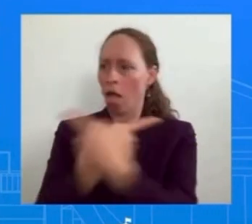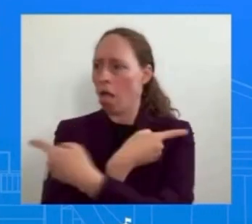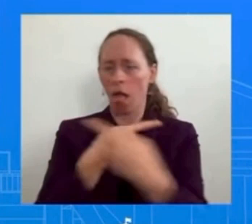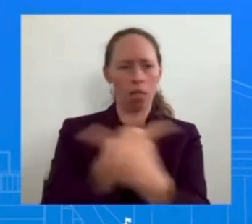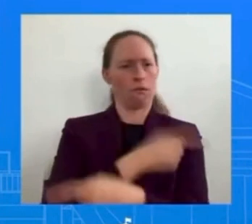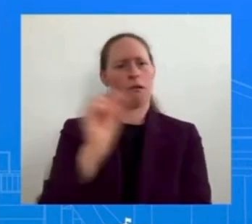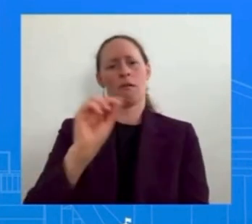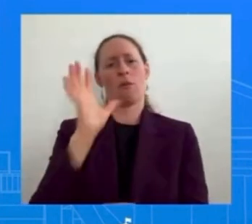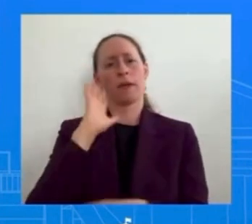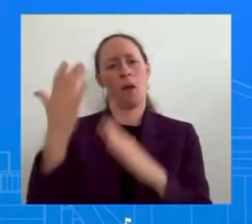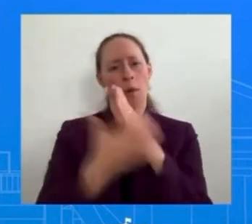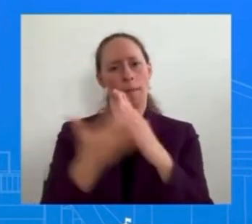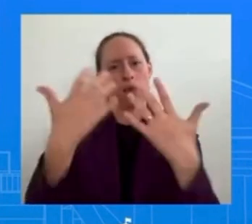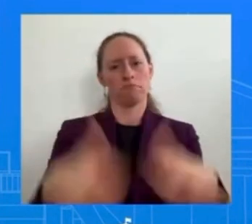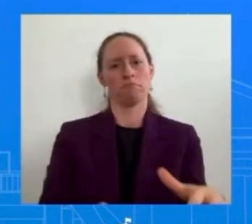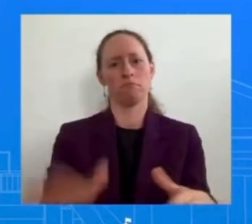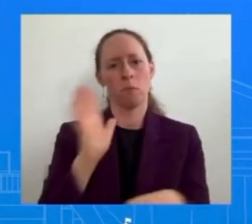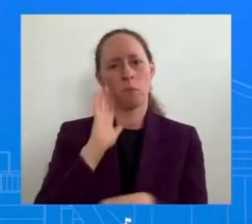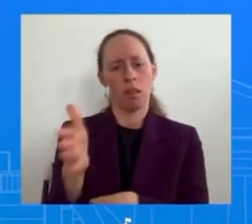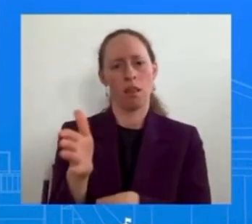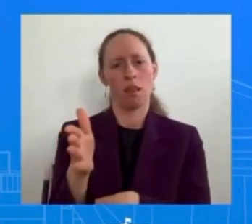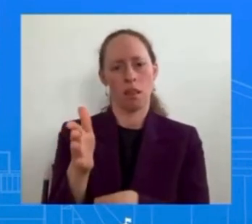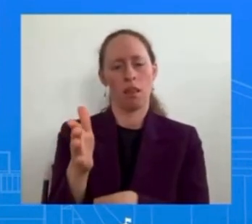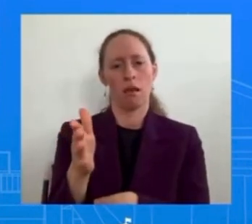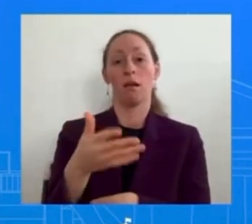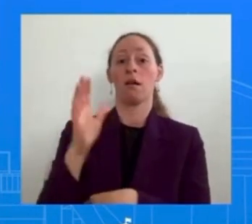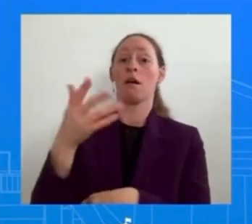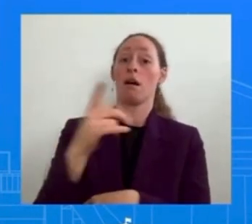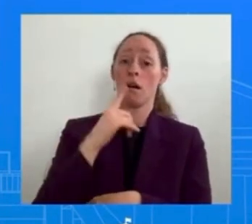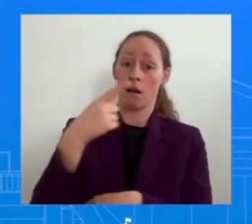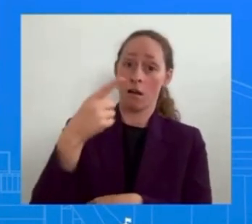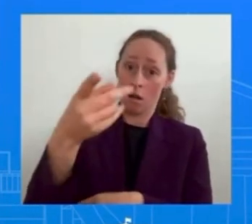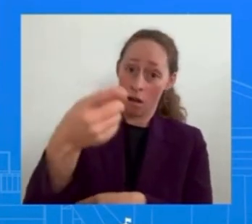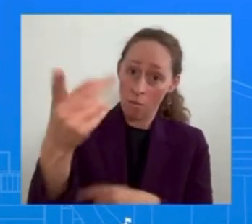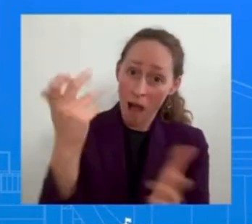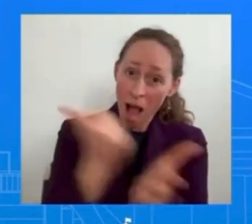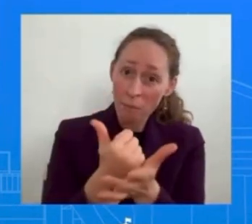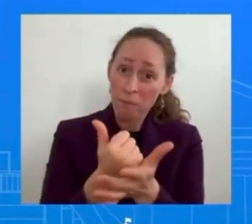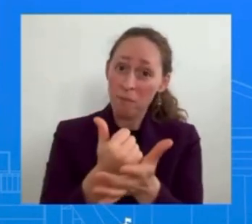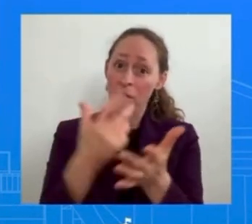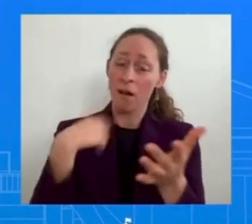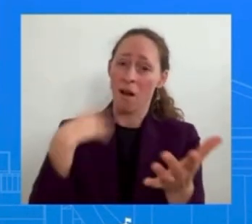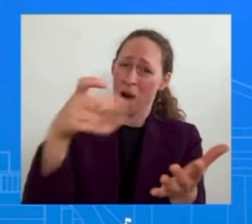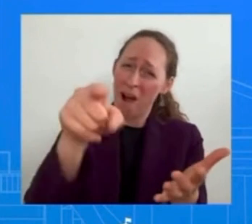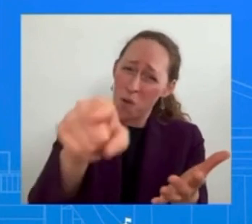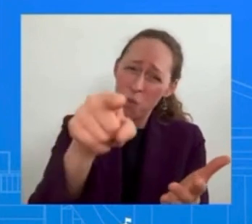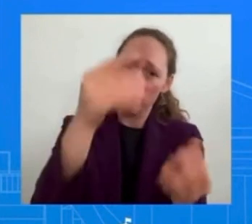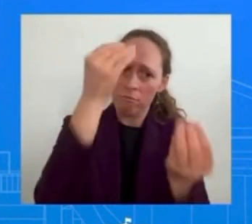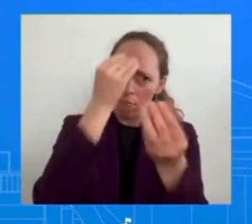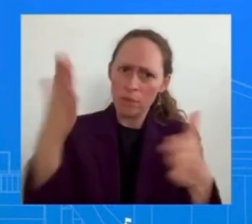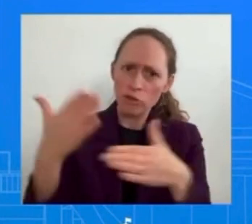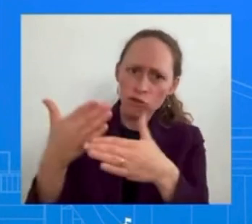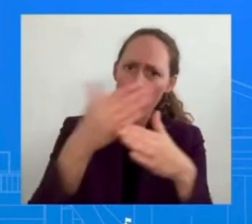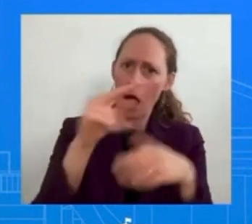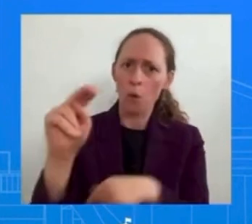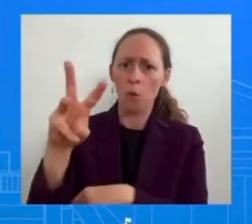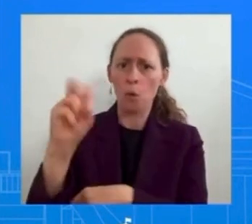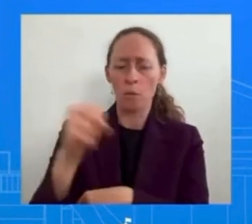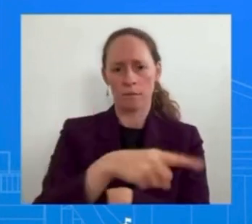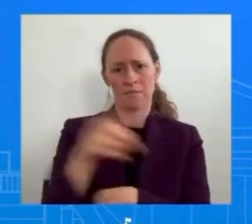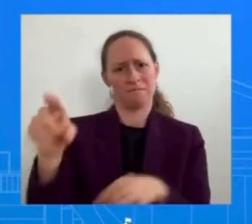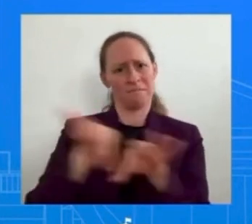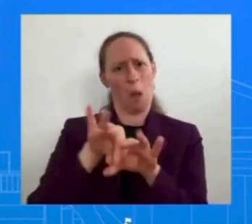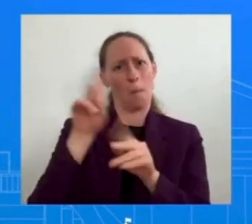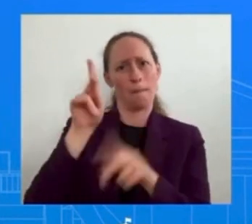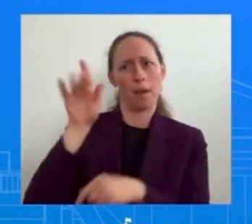and encourage more people to apply for assistance. Please help us spread the word to residents of Maui and encourage them to register